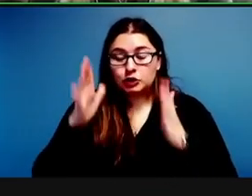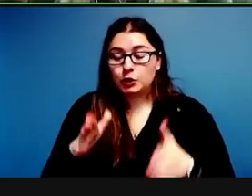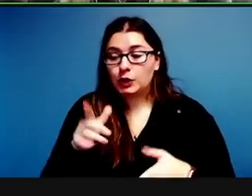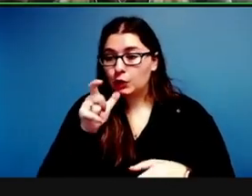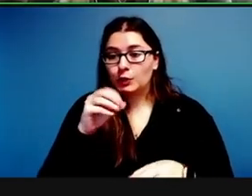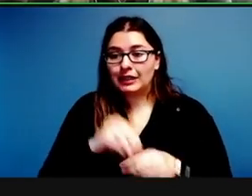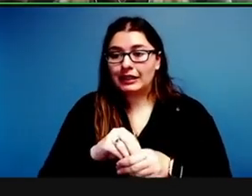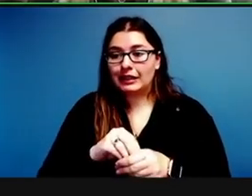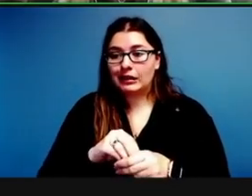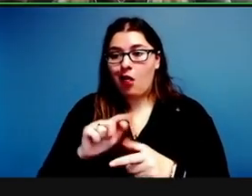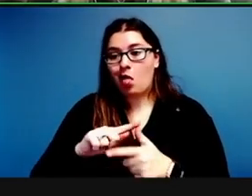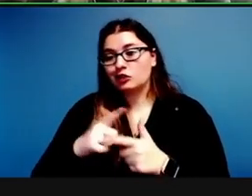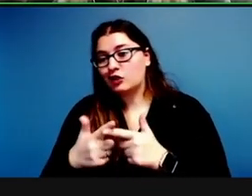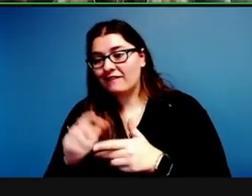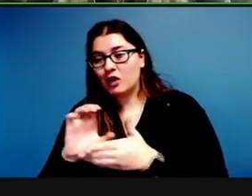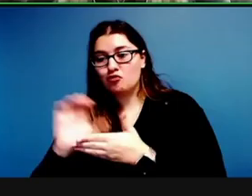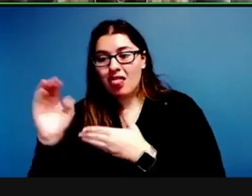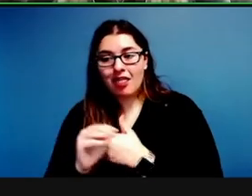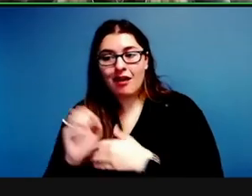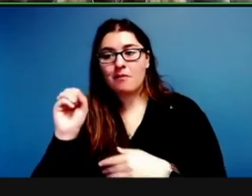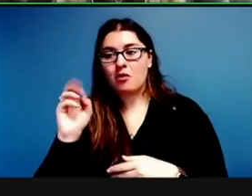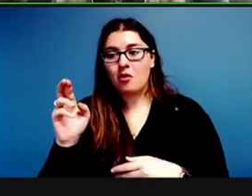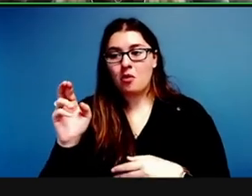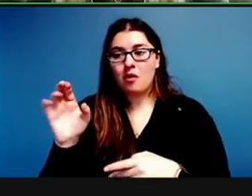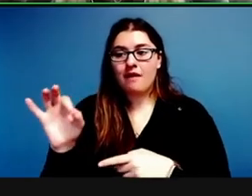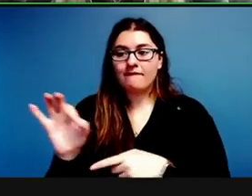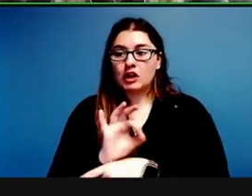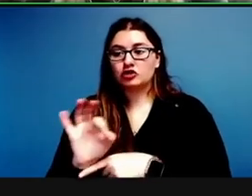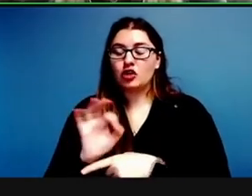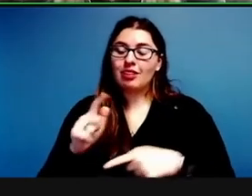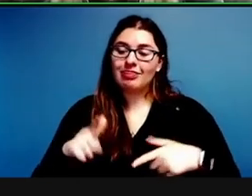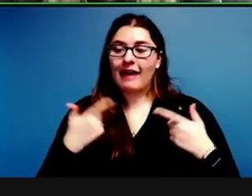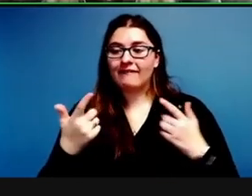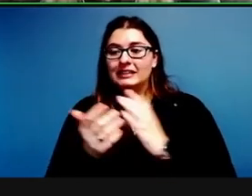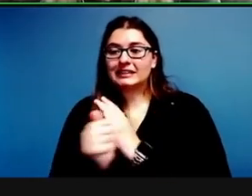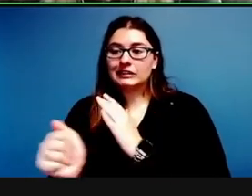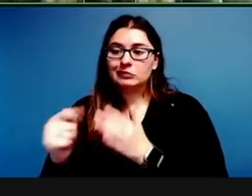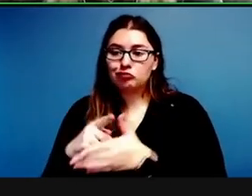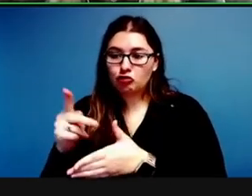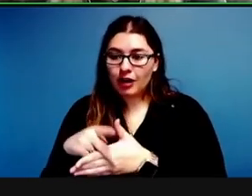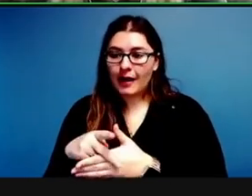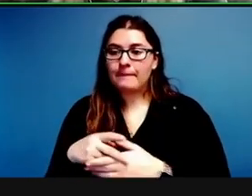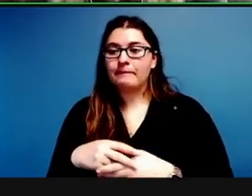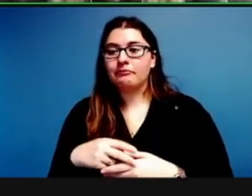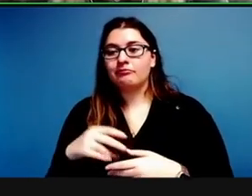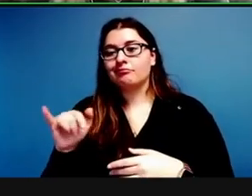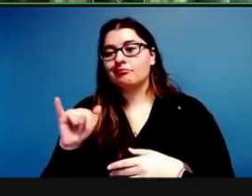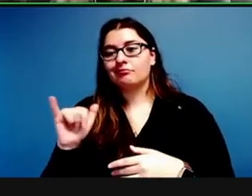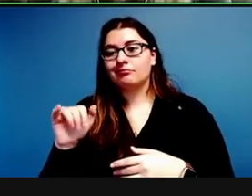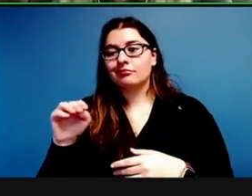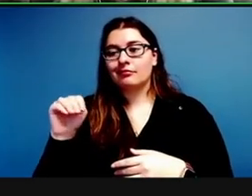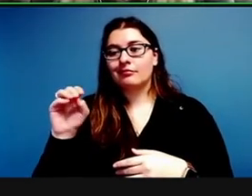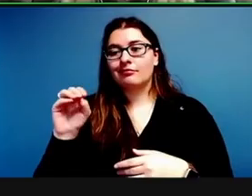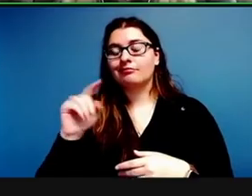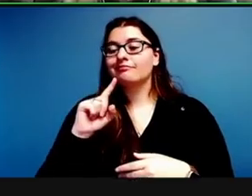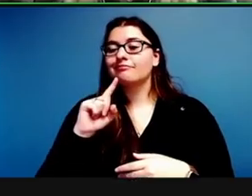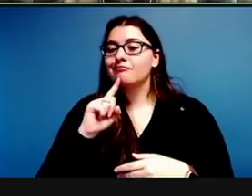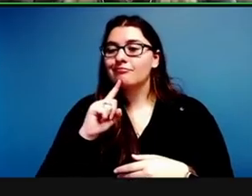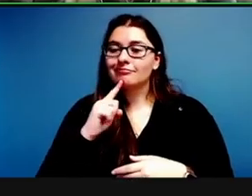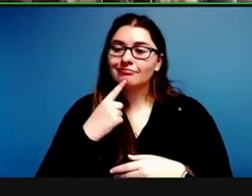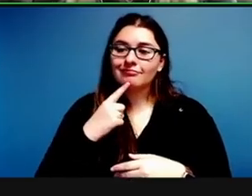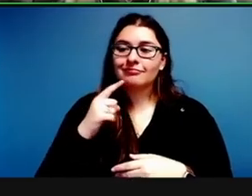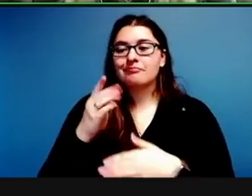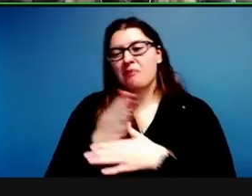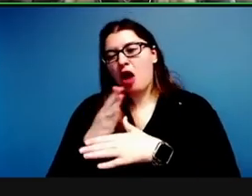an alternative curriculum or a functional life skills program, such as a moderate severe